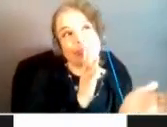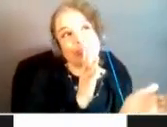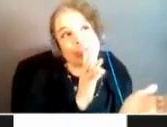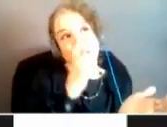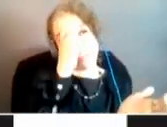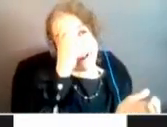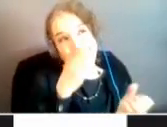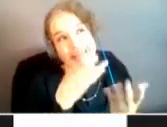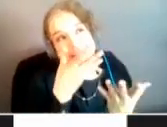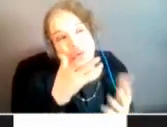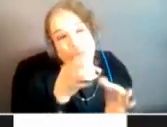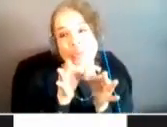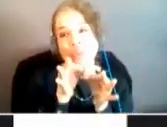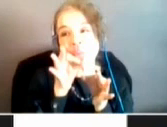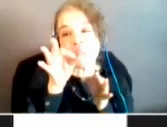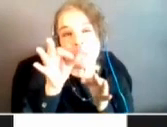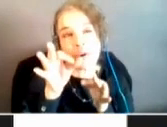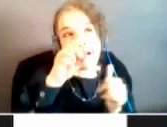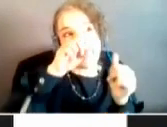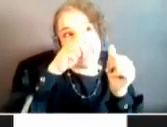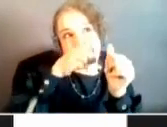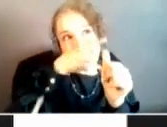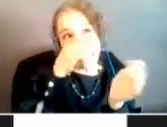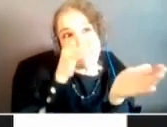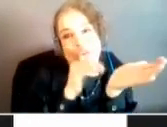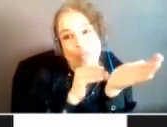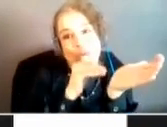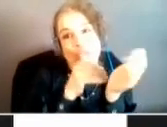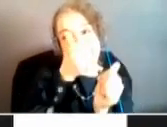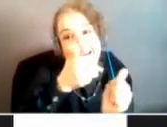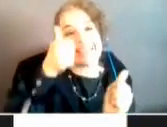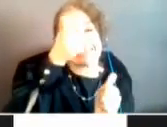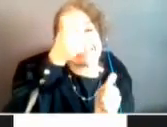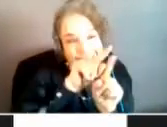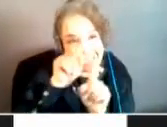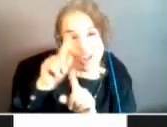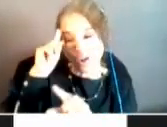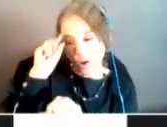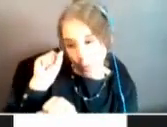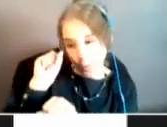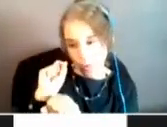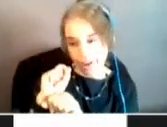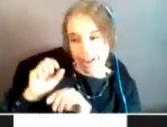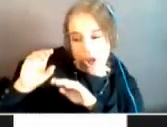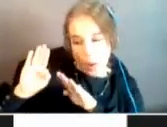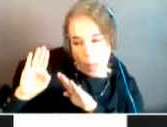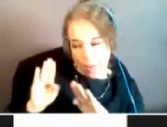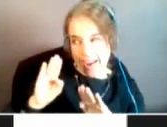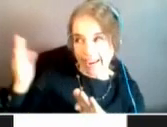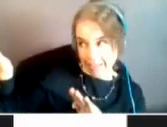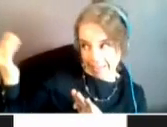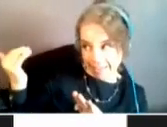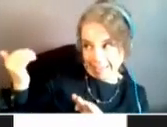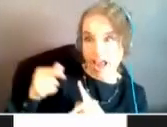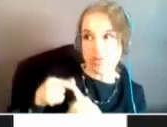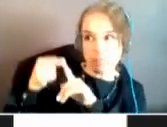And we want to expand that so that that primary health provider also is working with a behavioral health care manager and a mental